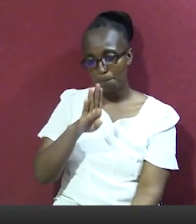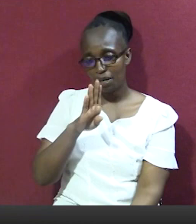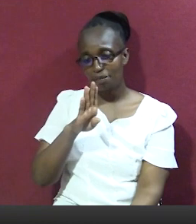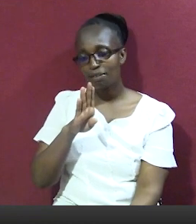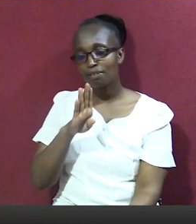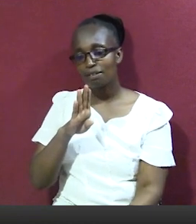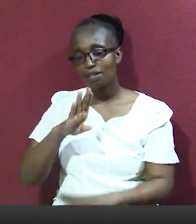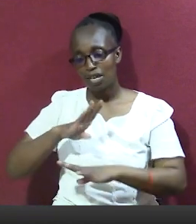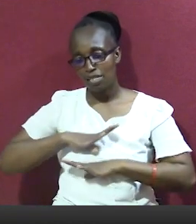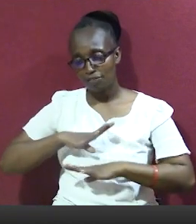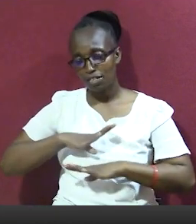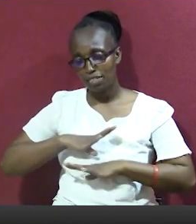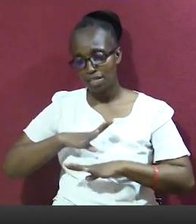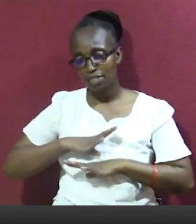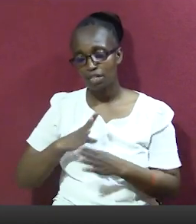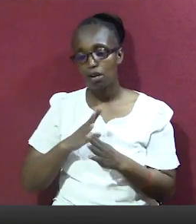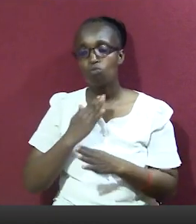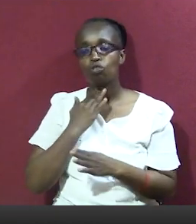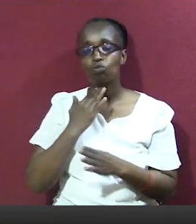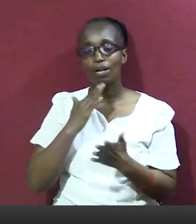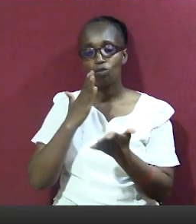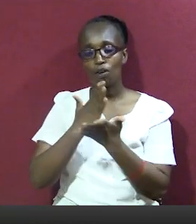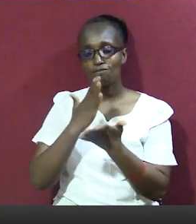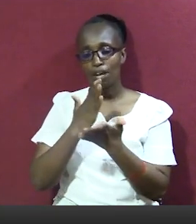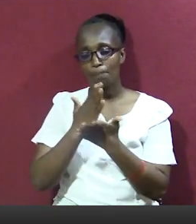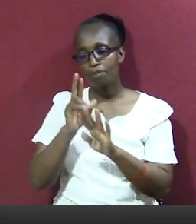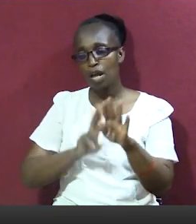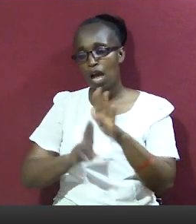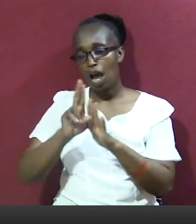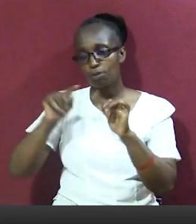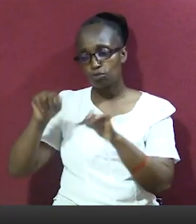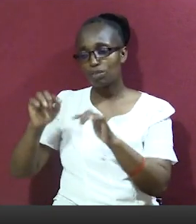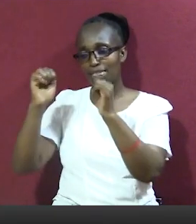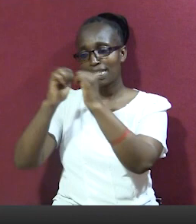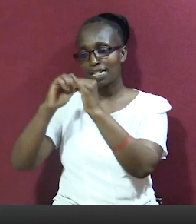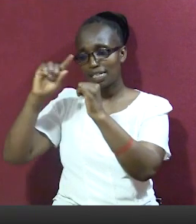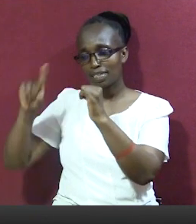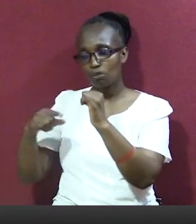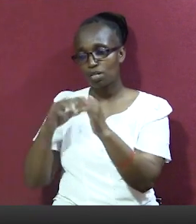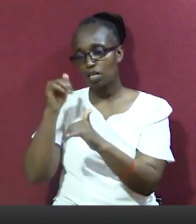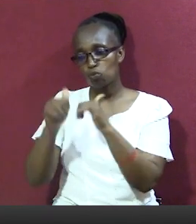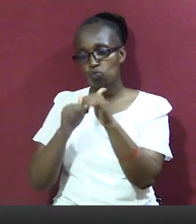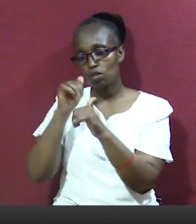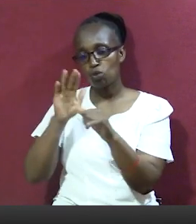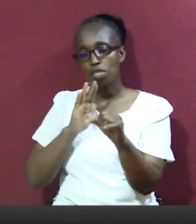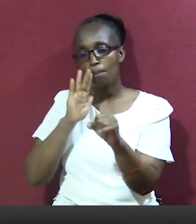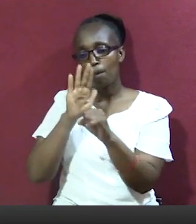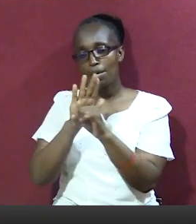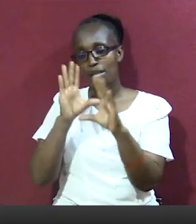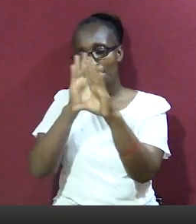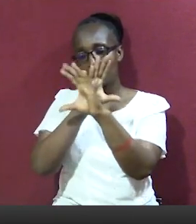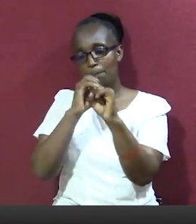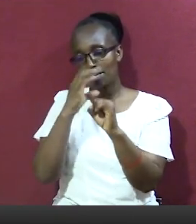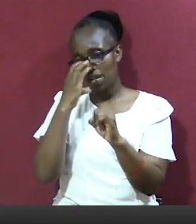said is not sufficient. We can confirm that up to today, the 10,000 shillings that was promised by William